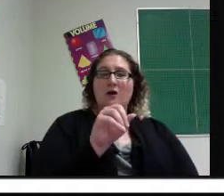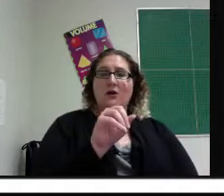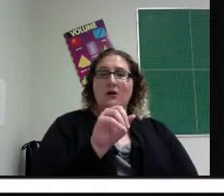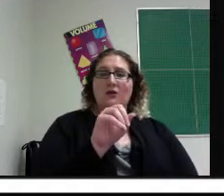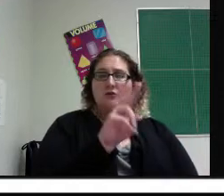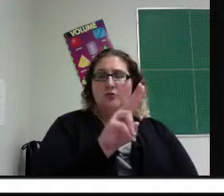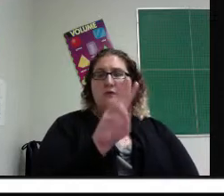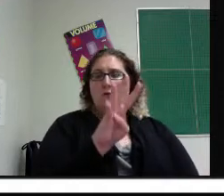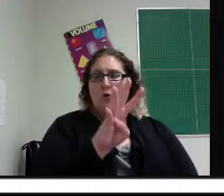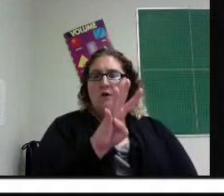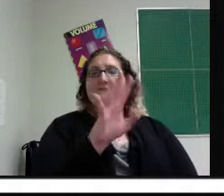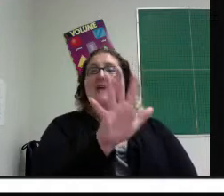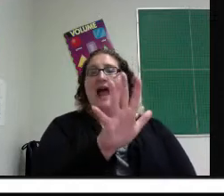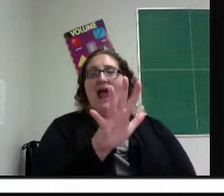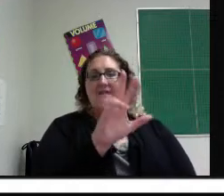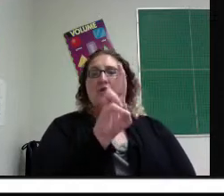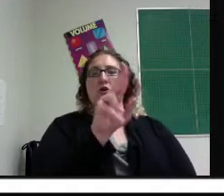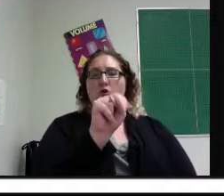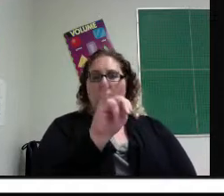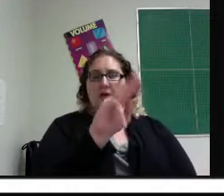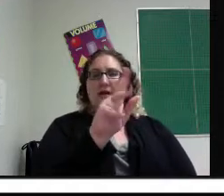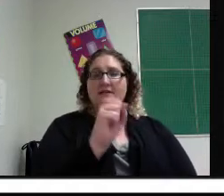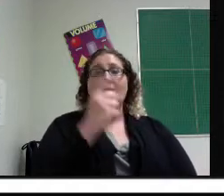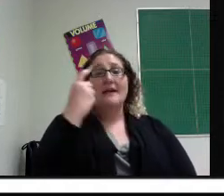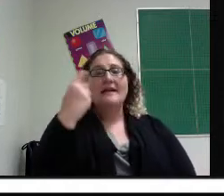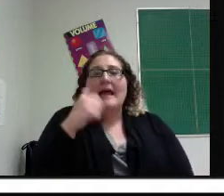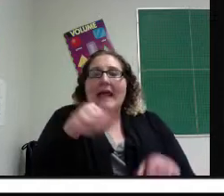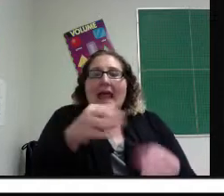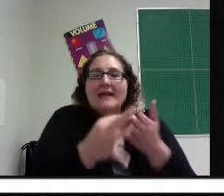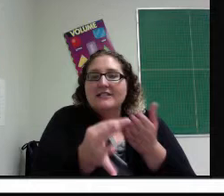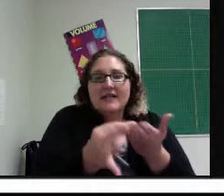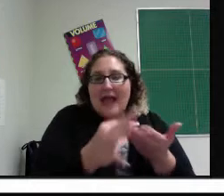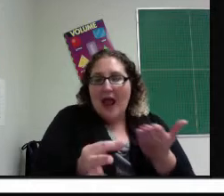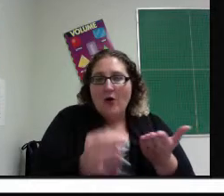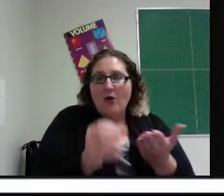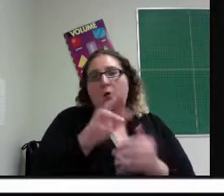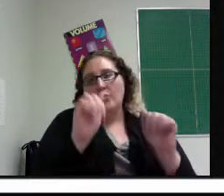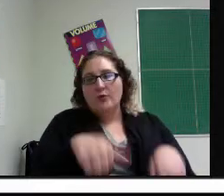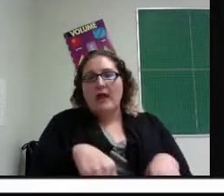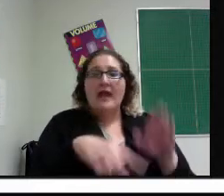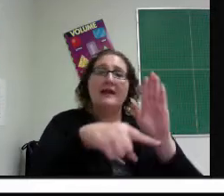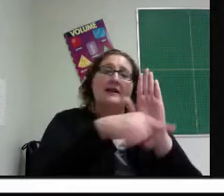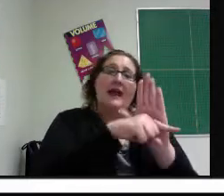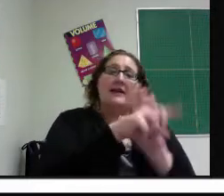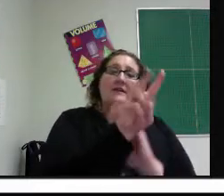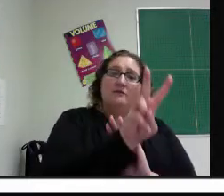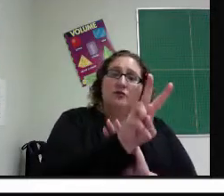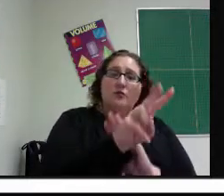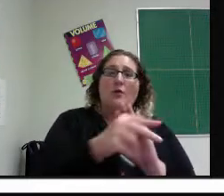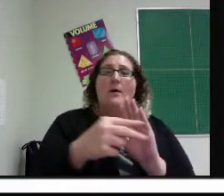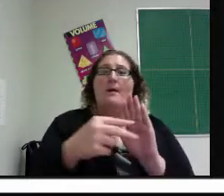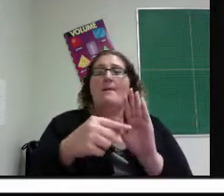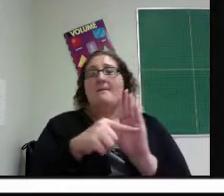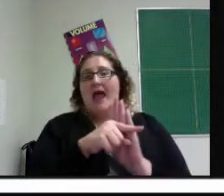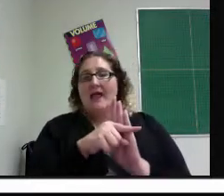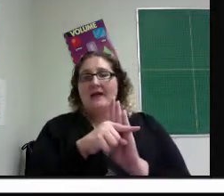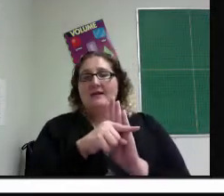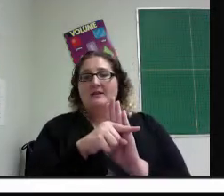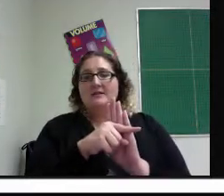4, 5 units long, because I can count that, or you could take -2 minus,